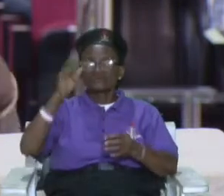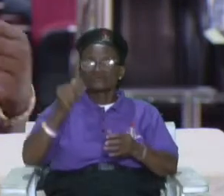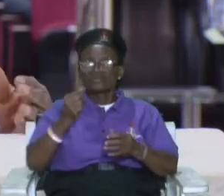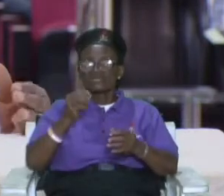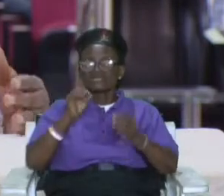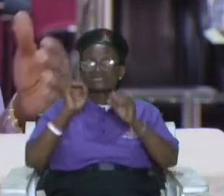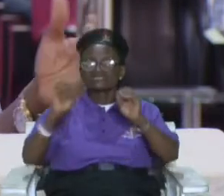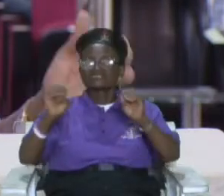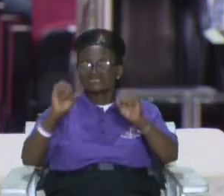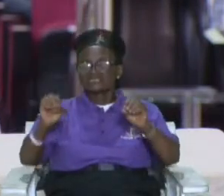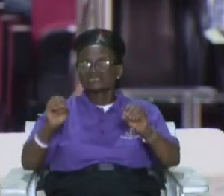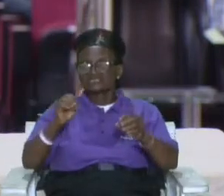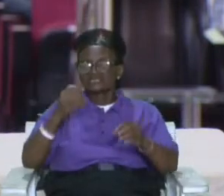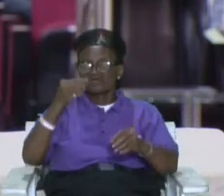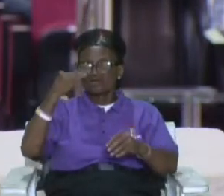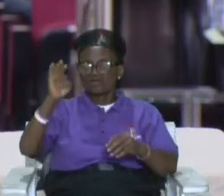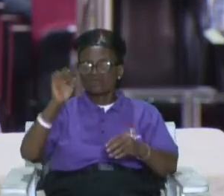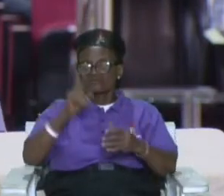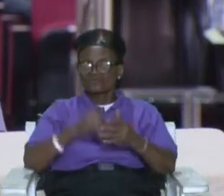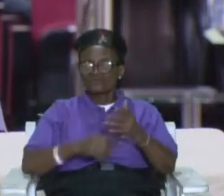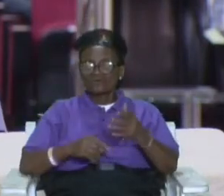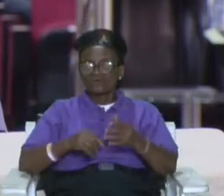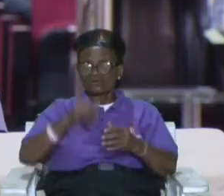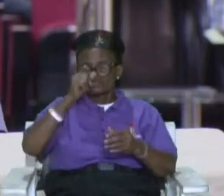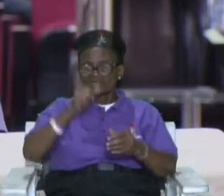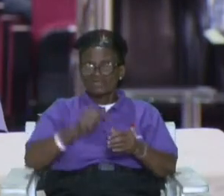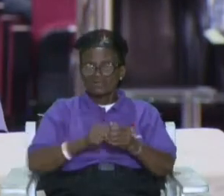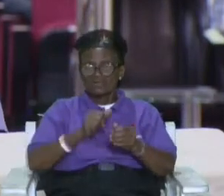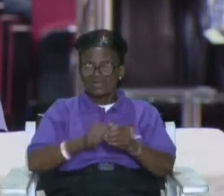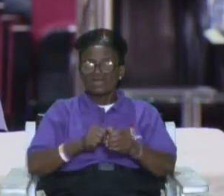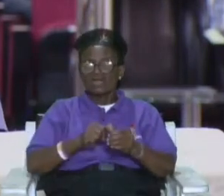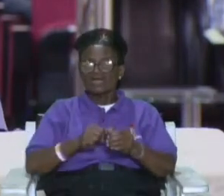And all my children ask a question.